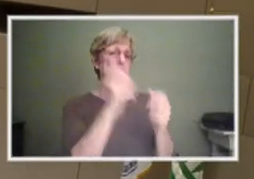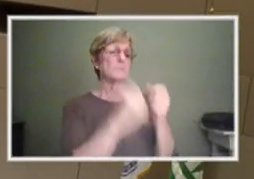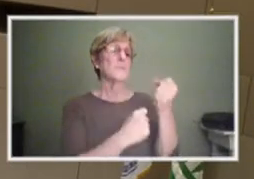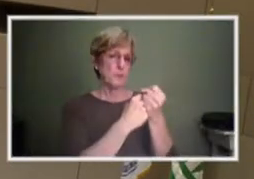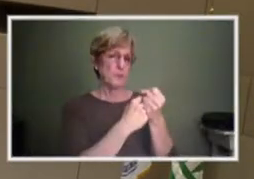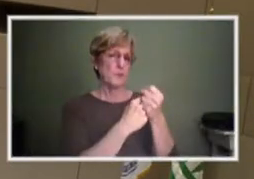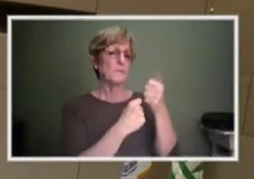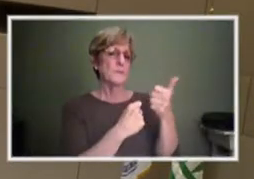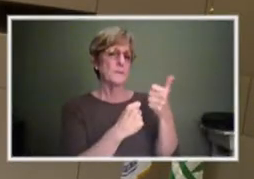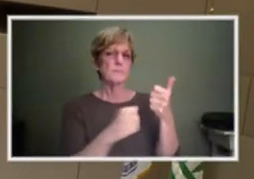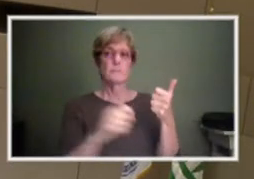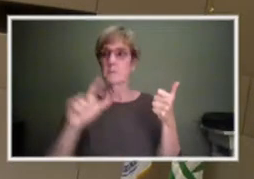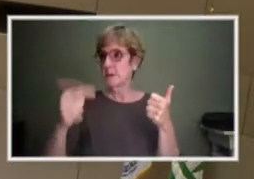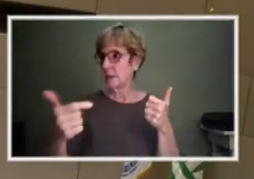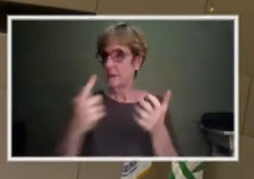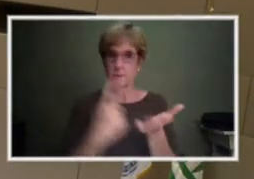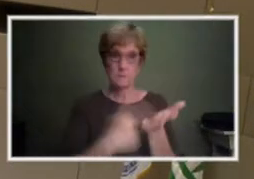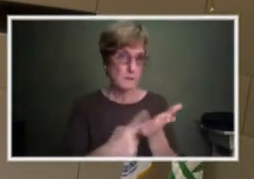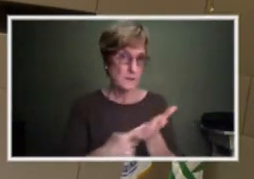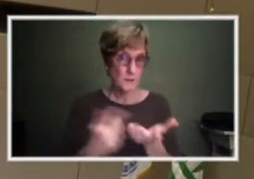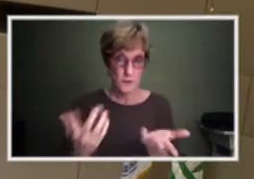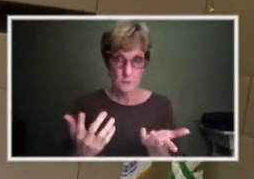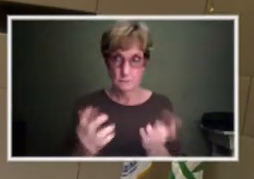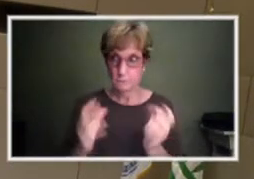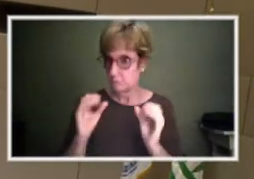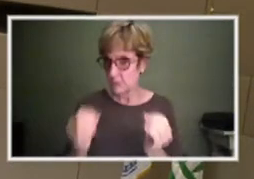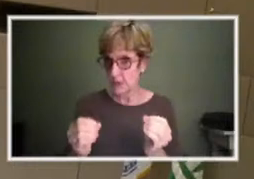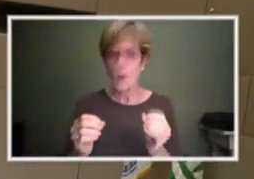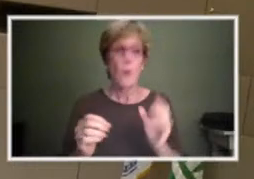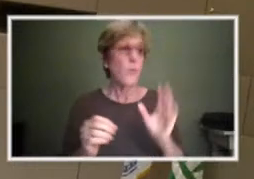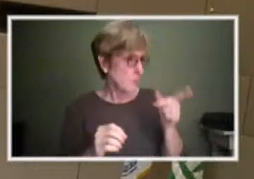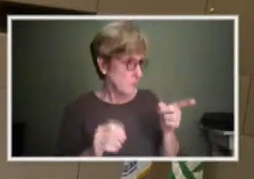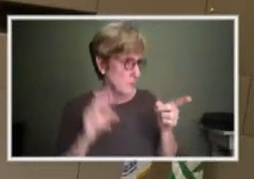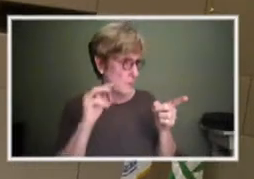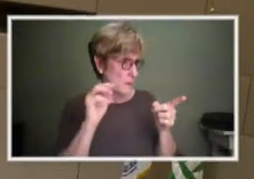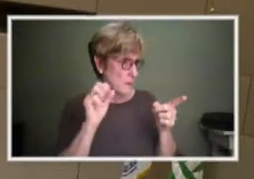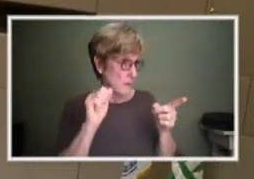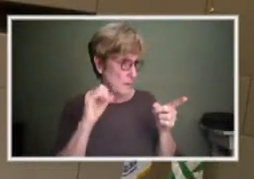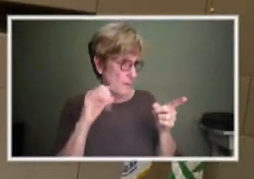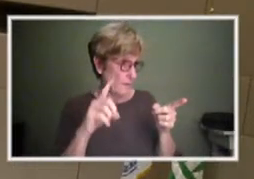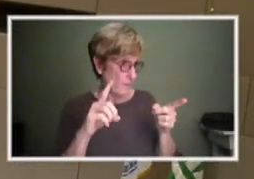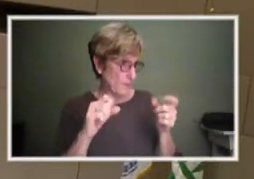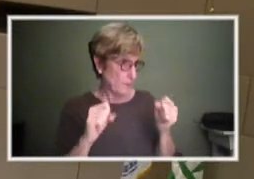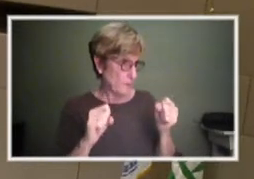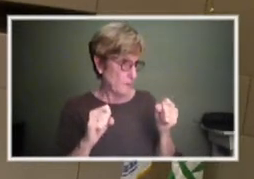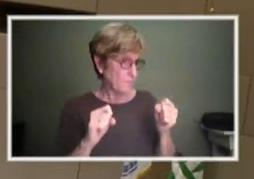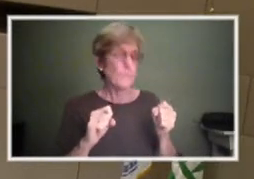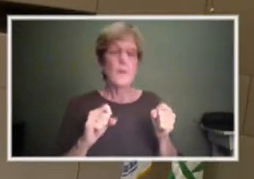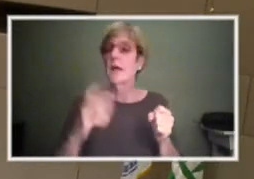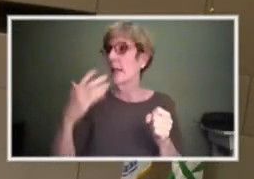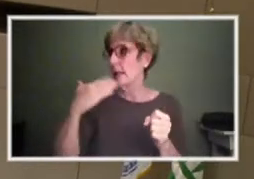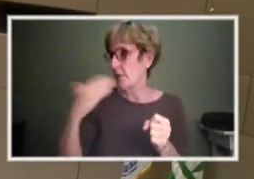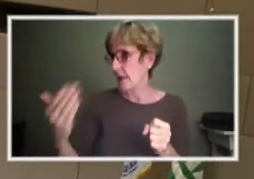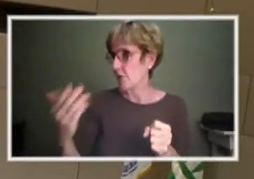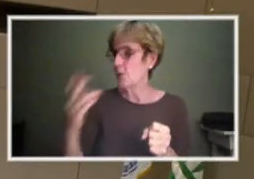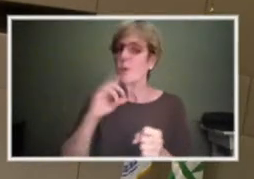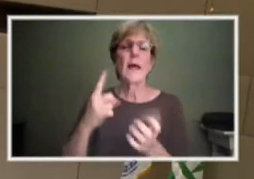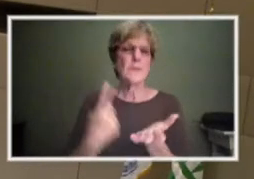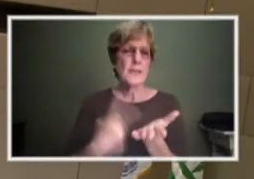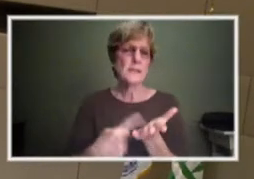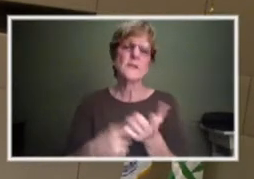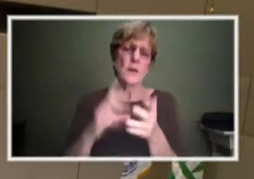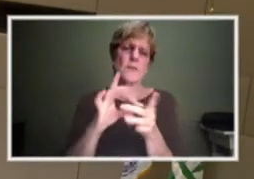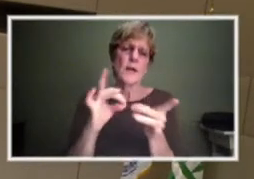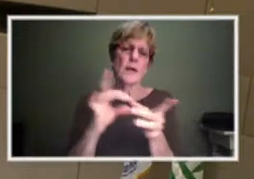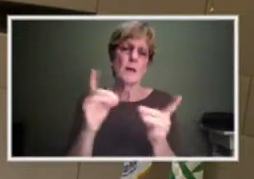Any discussion? Hearing no discussion. Oh, Ms. Mayfield. Thank you, Madam Mayor. And the discussion, the comment is